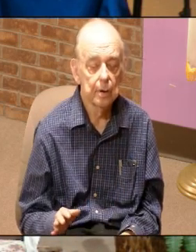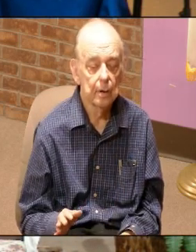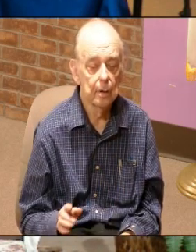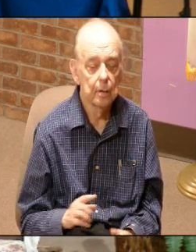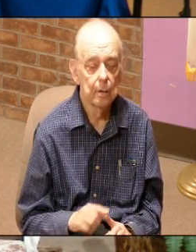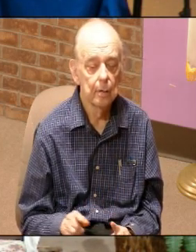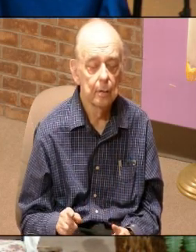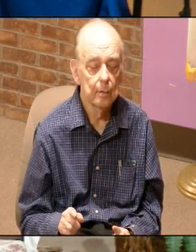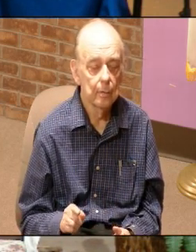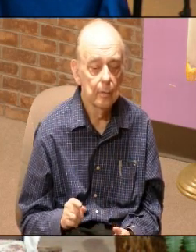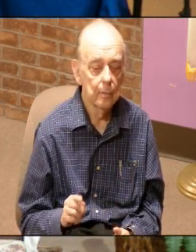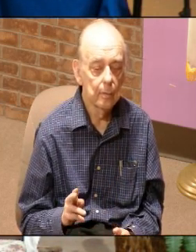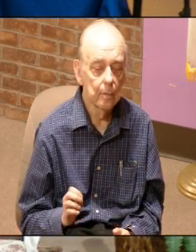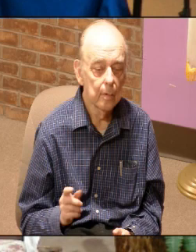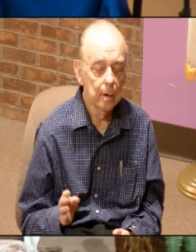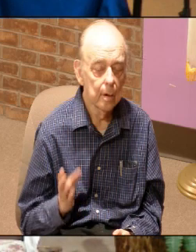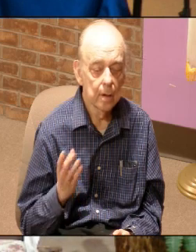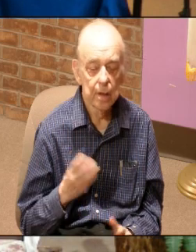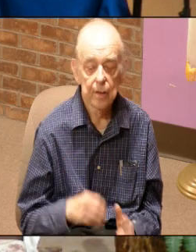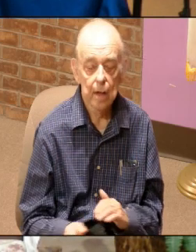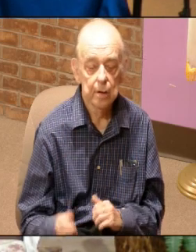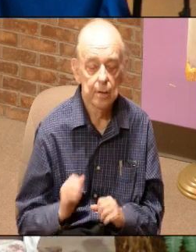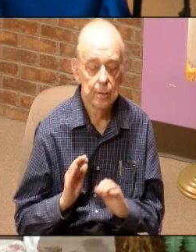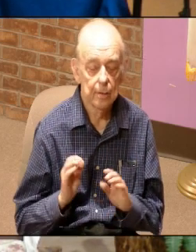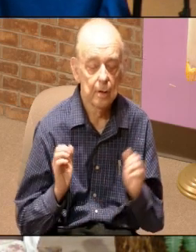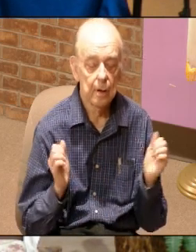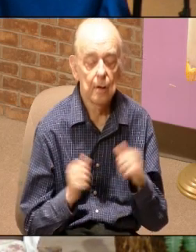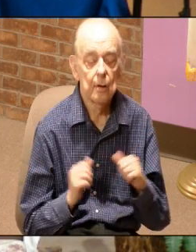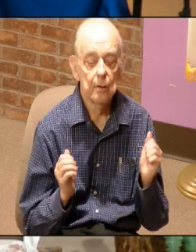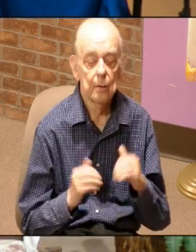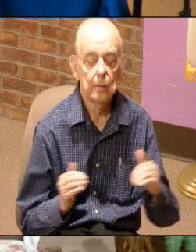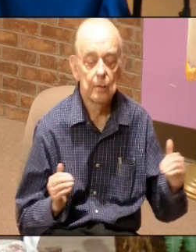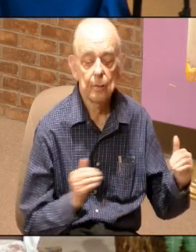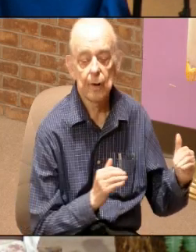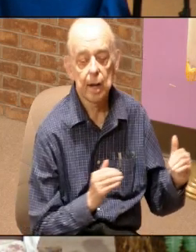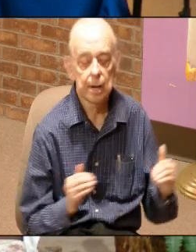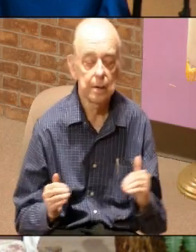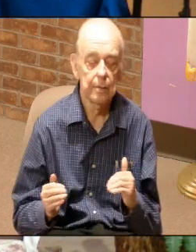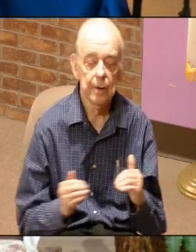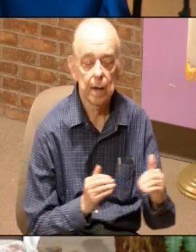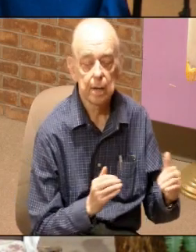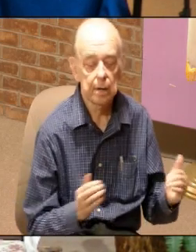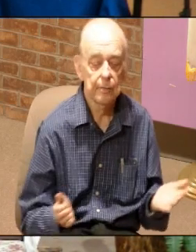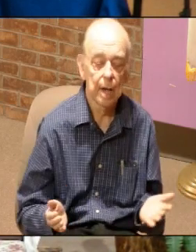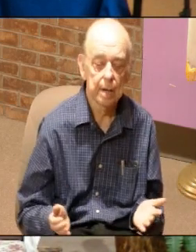But Uriah is constantly out on the battlefield, out on the battlefield, out on the battlefield.